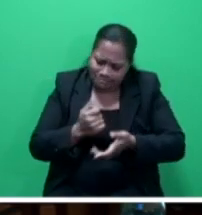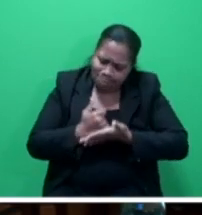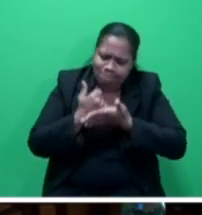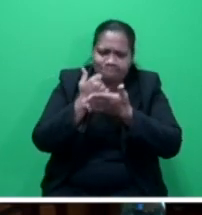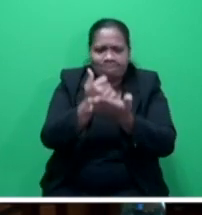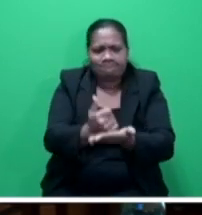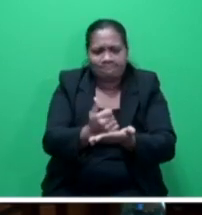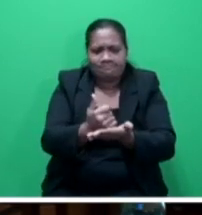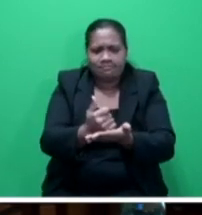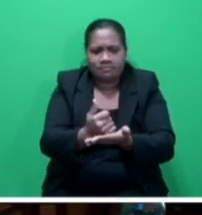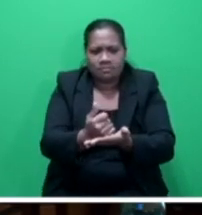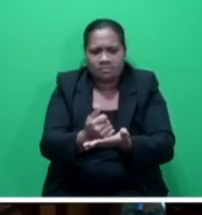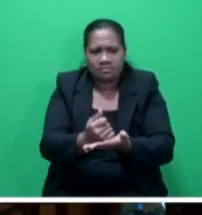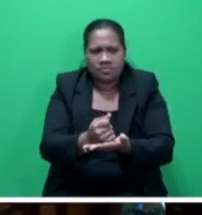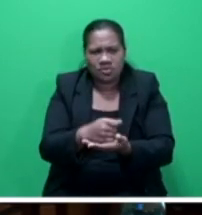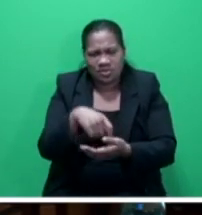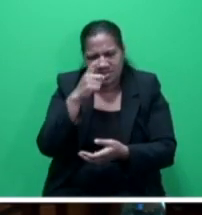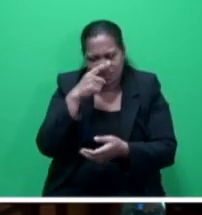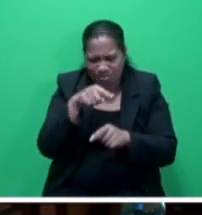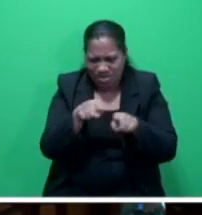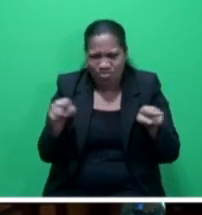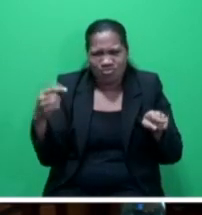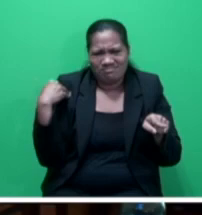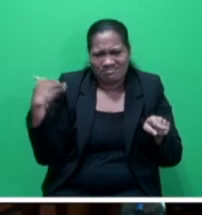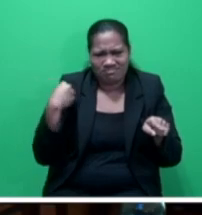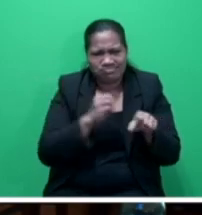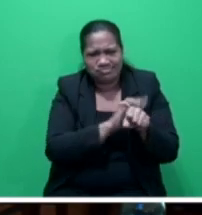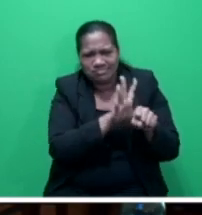tenants who are affected by COVID-19.